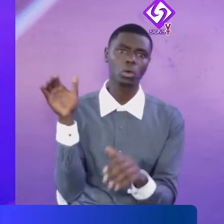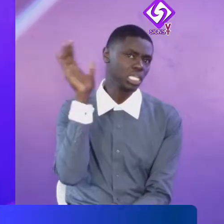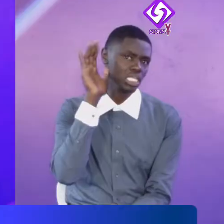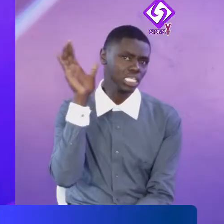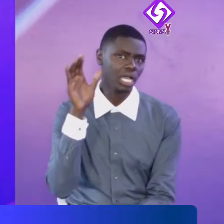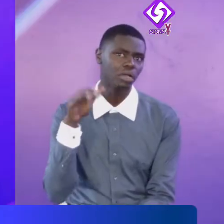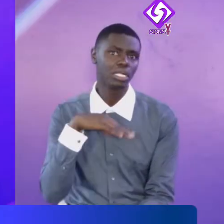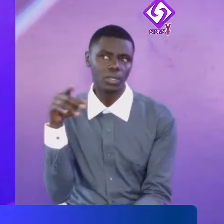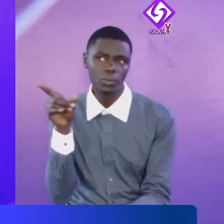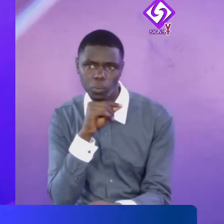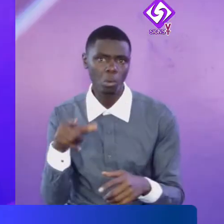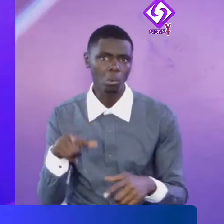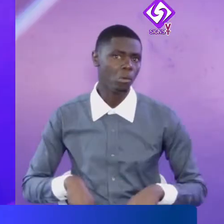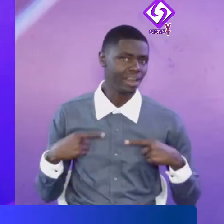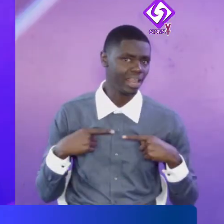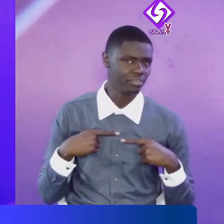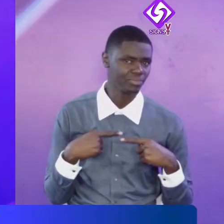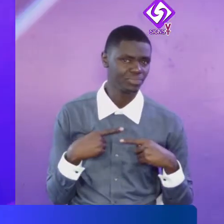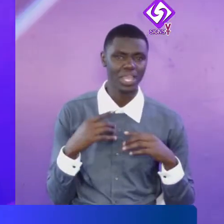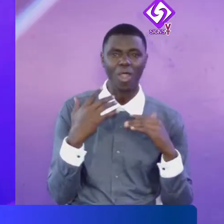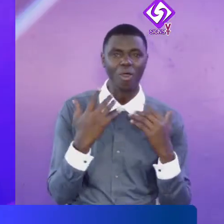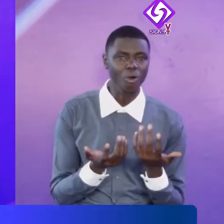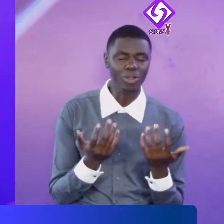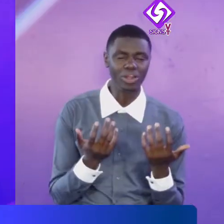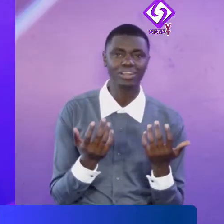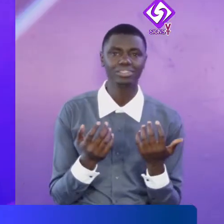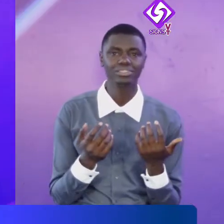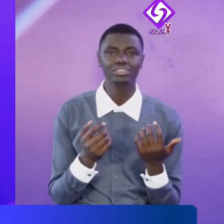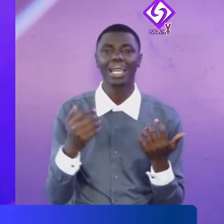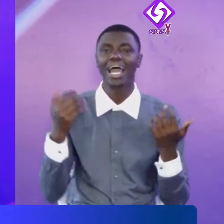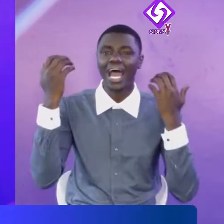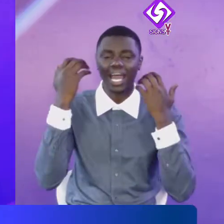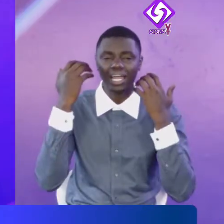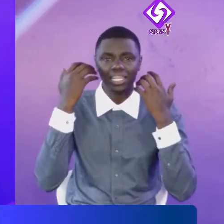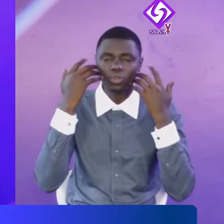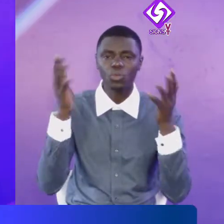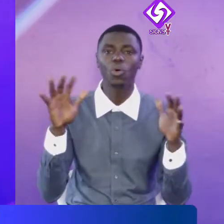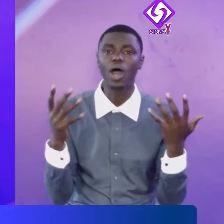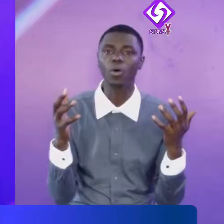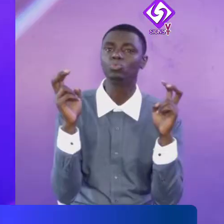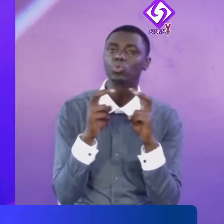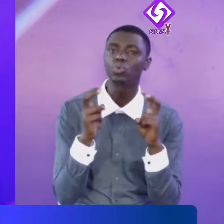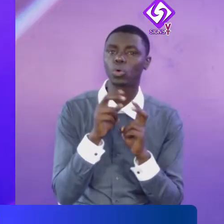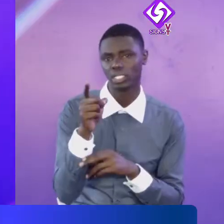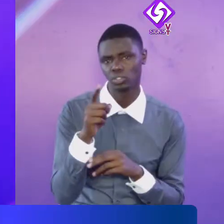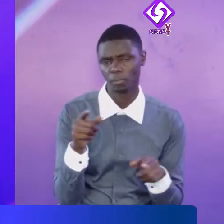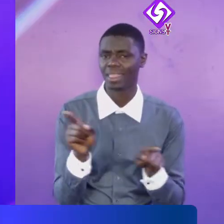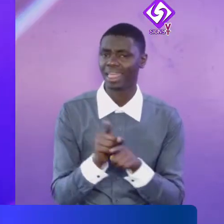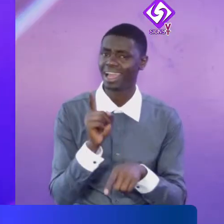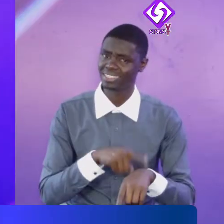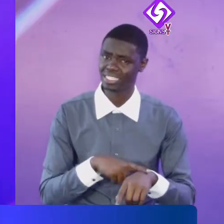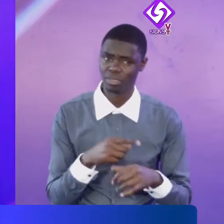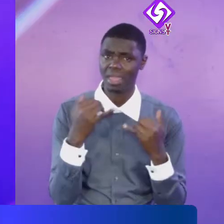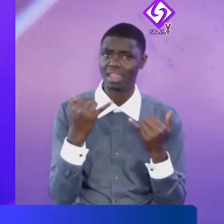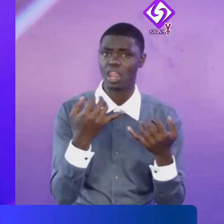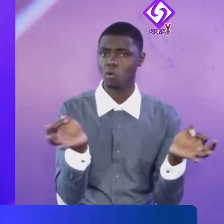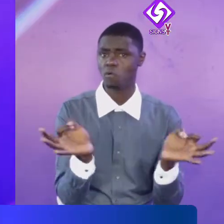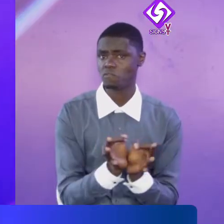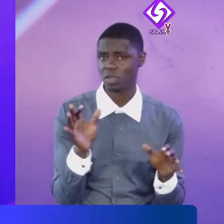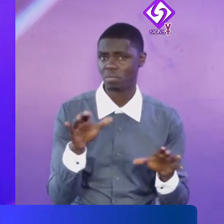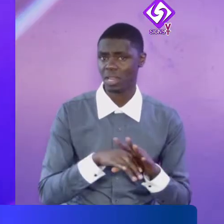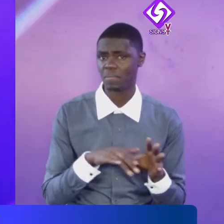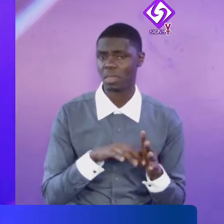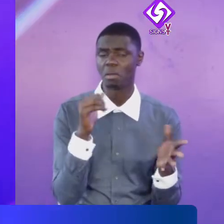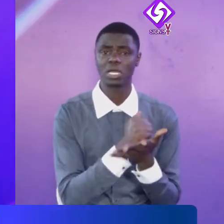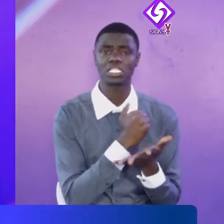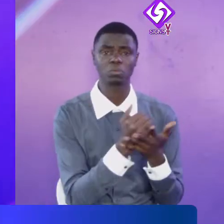dead. Or they have no way to contact you. And at the same time, none of your family members have a passport